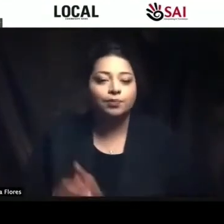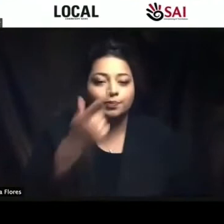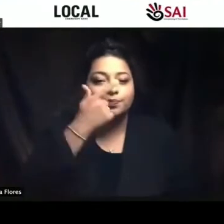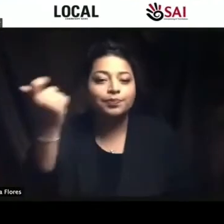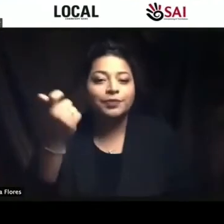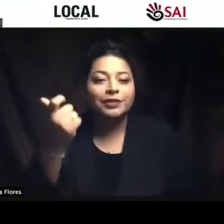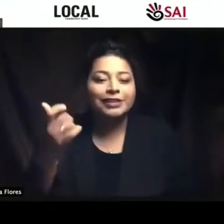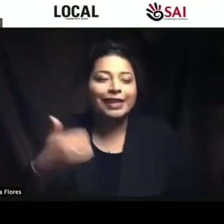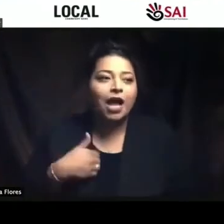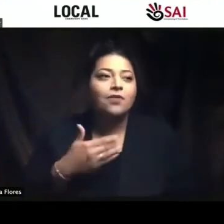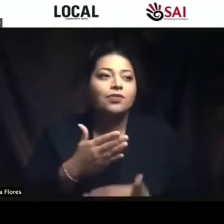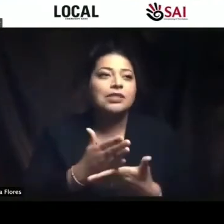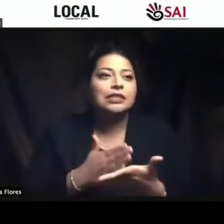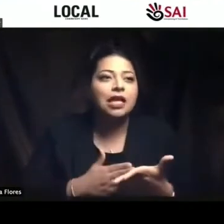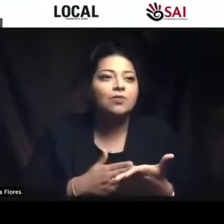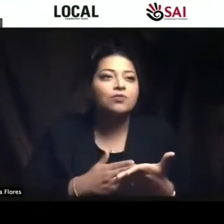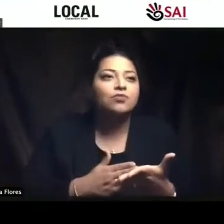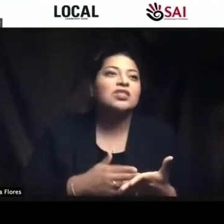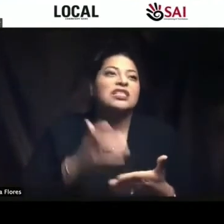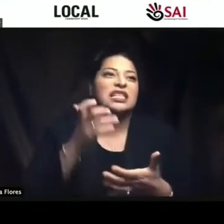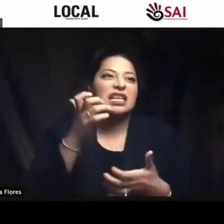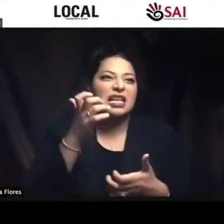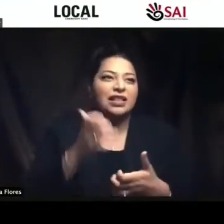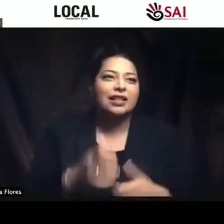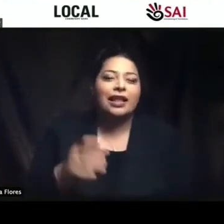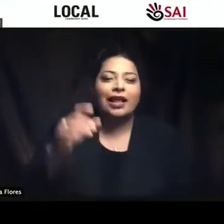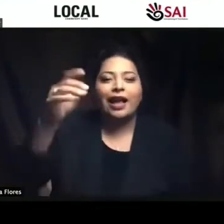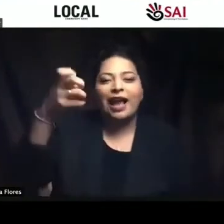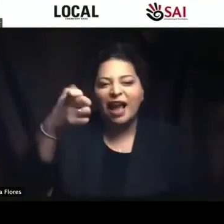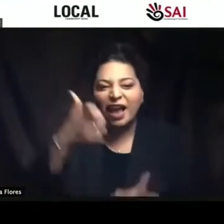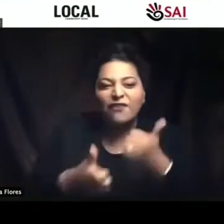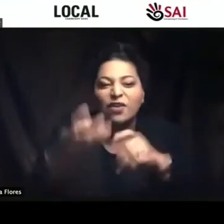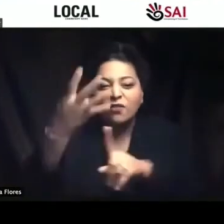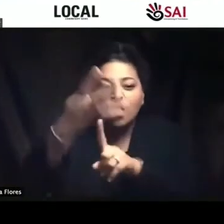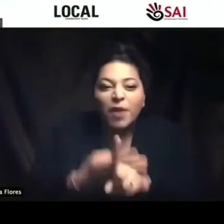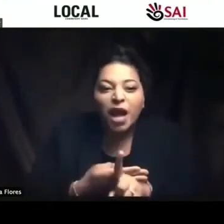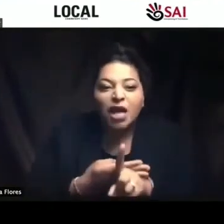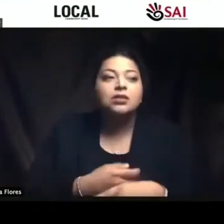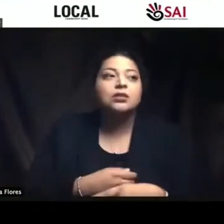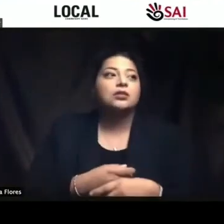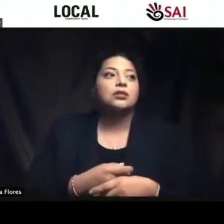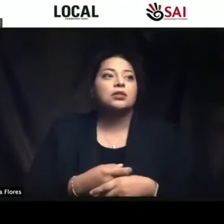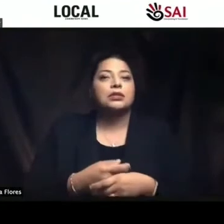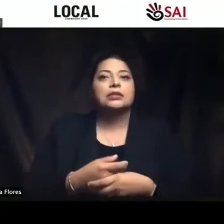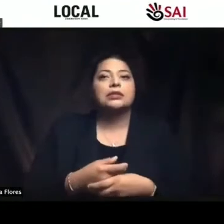because there are some that are done quarterly. So you need to prioritize those when there are conflicts with multiple neighborhood